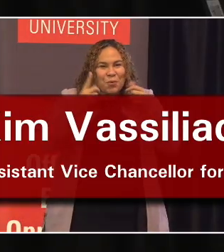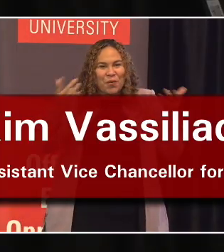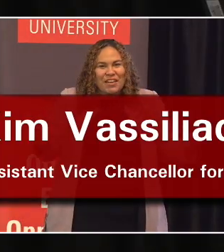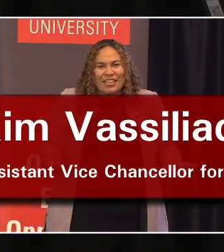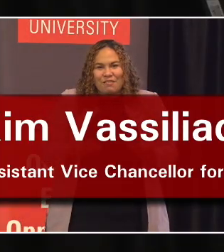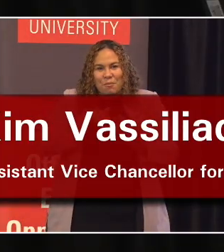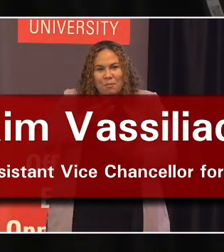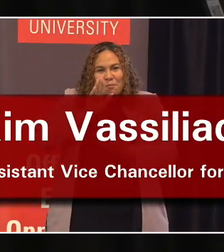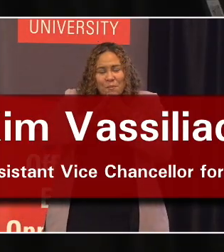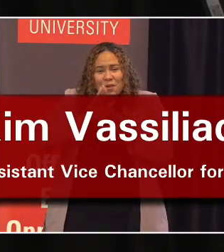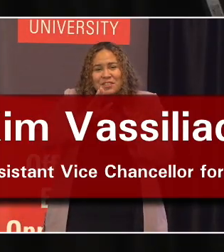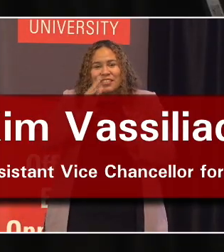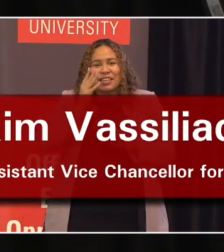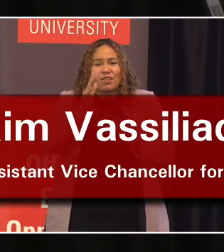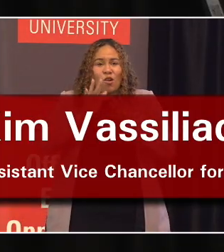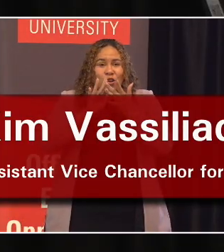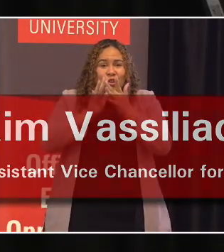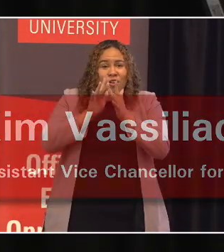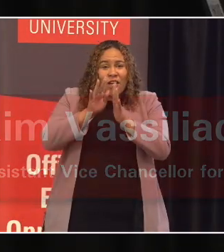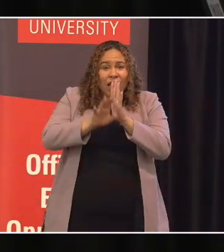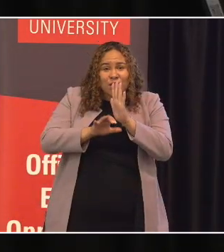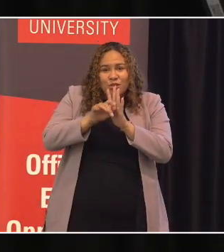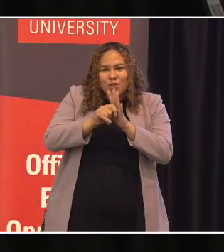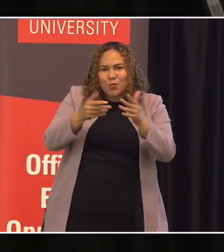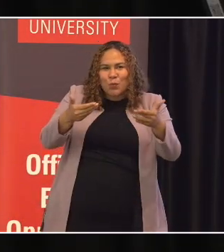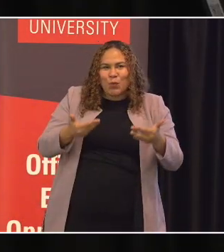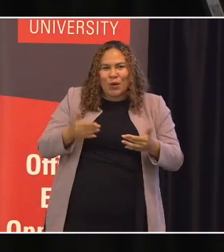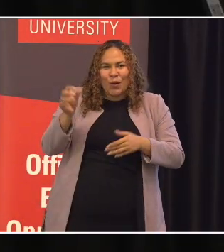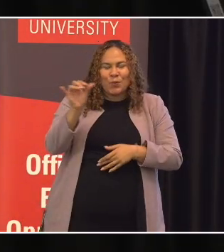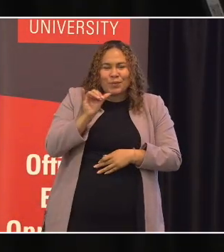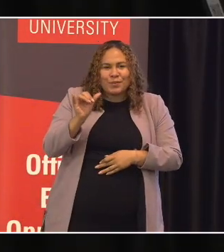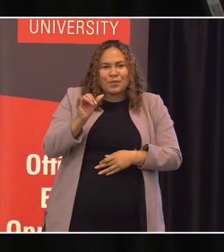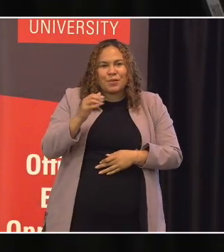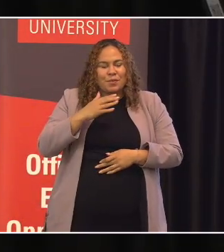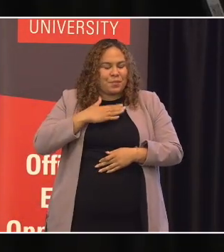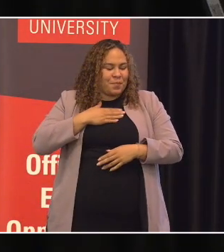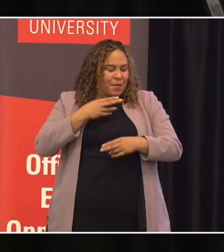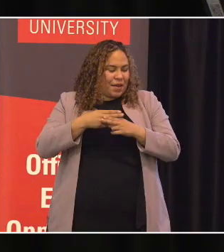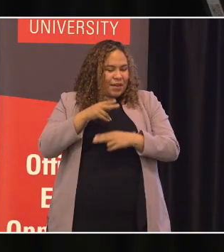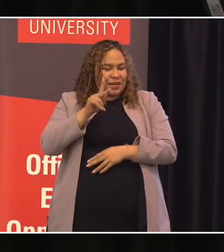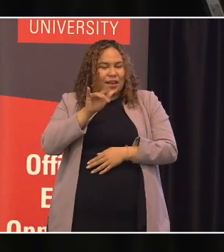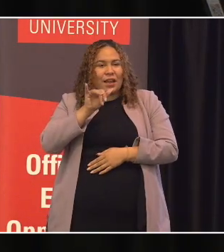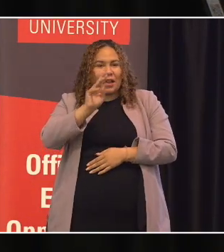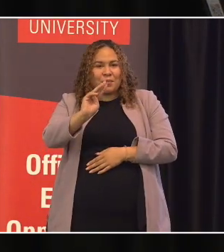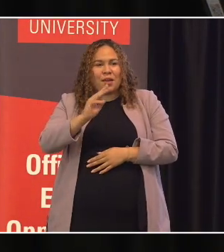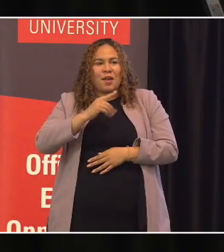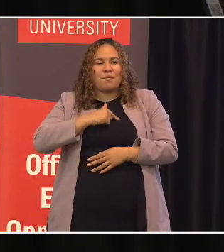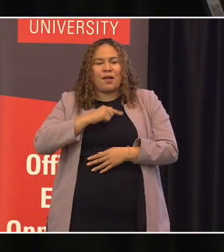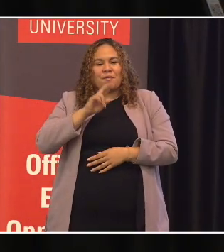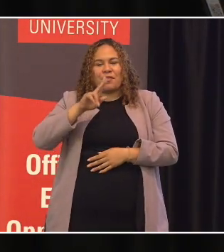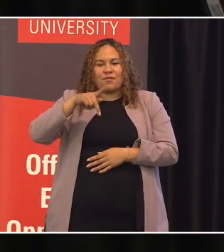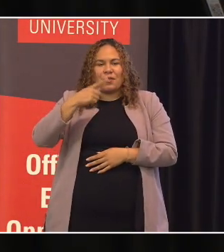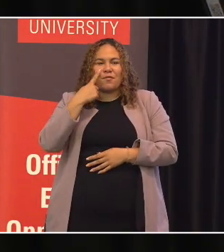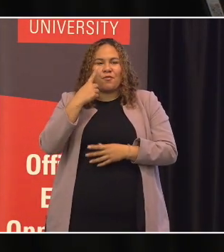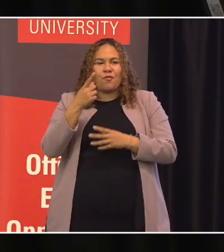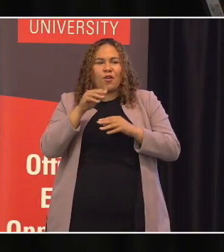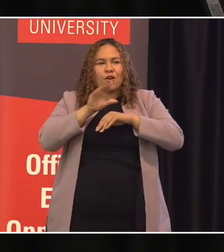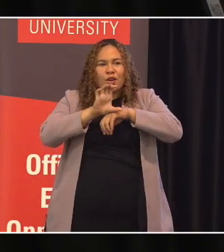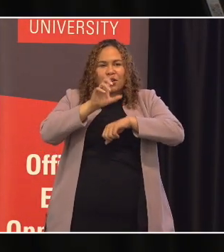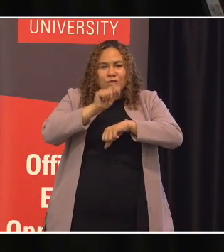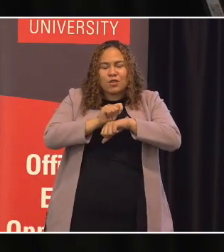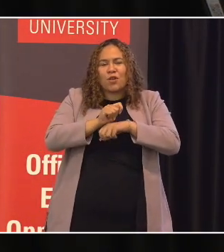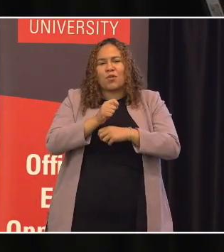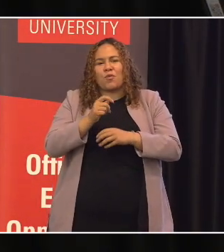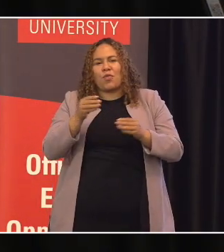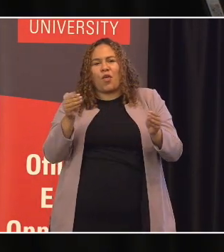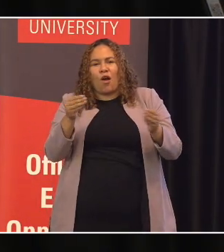those of you online on YouTube, welcome. I'm Kim Vasilius, the Assistant Vice Chancellor for Outreach, Communication, and Consulting within the Office of